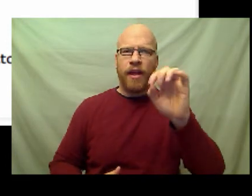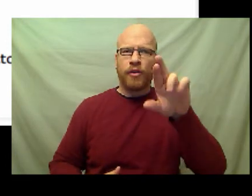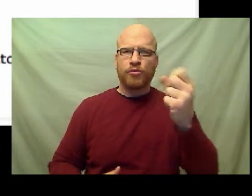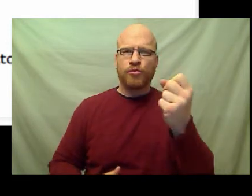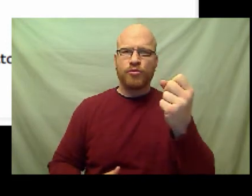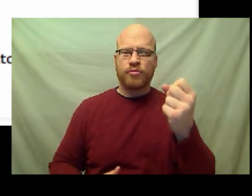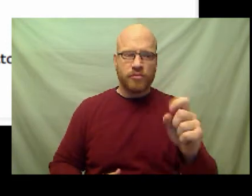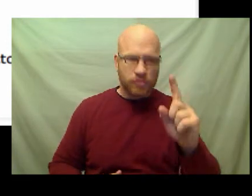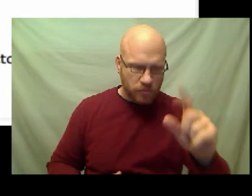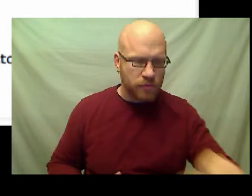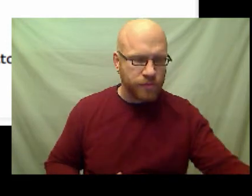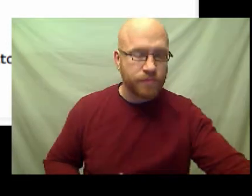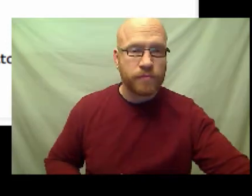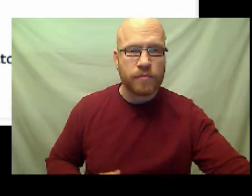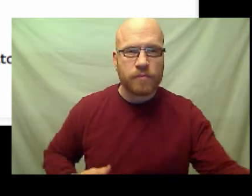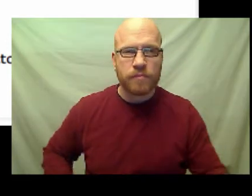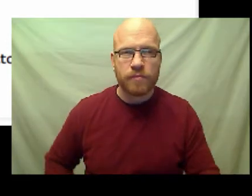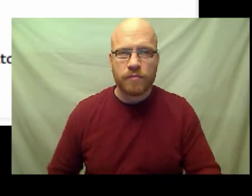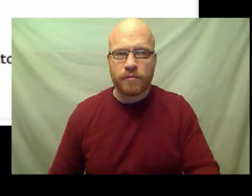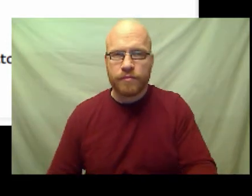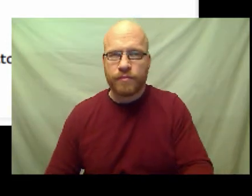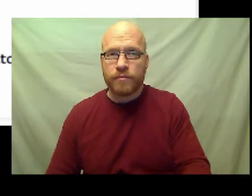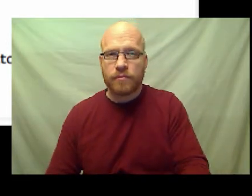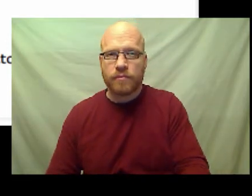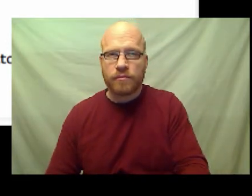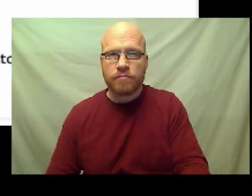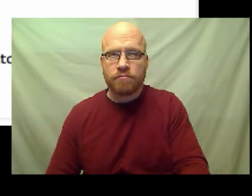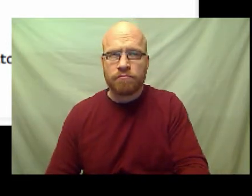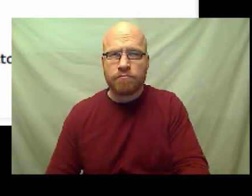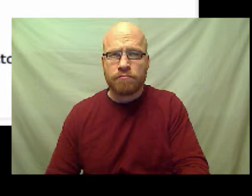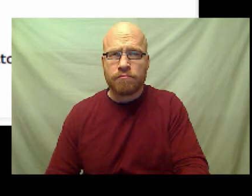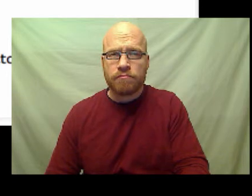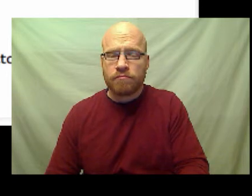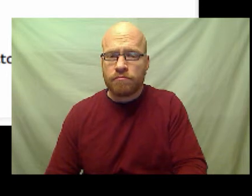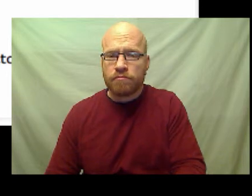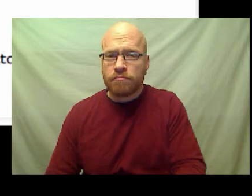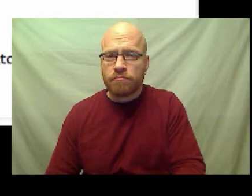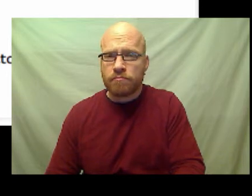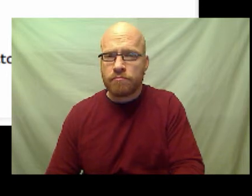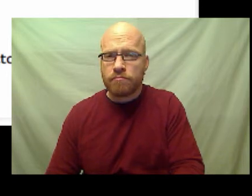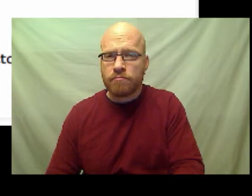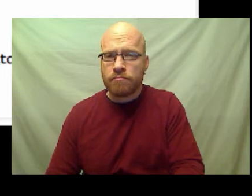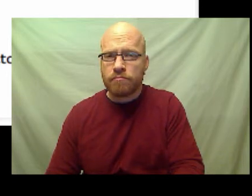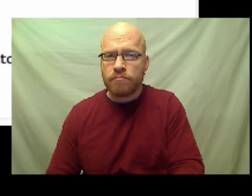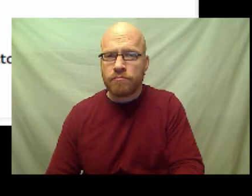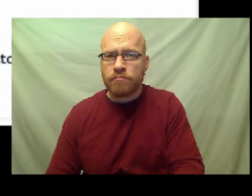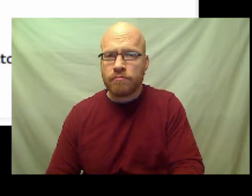We have several factors listed to the right of the equal sign.